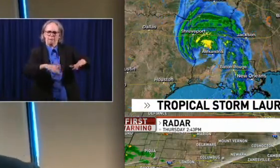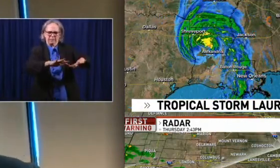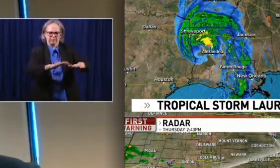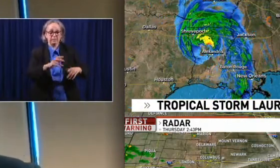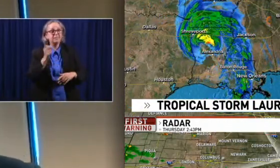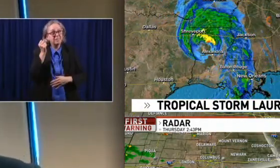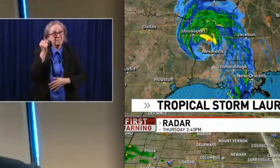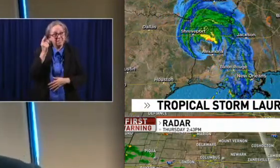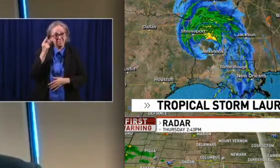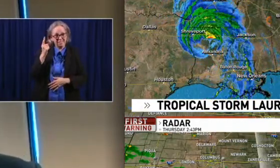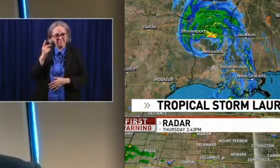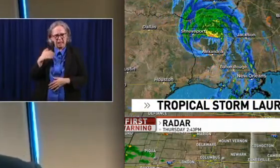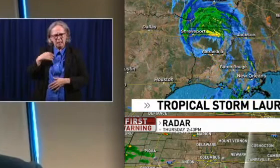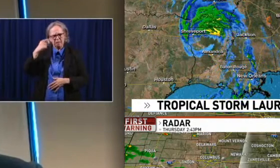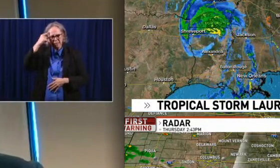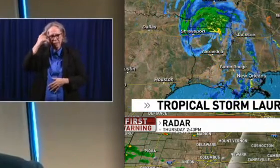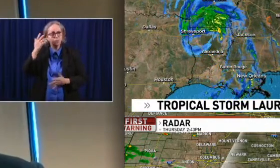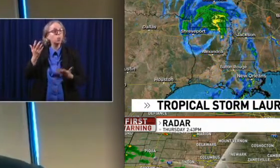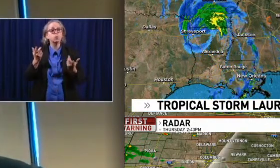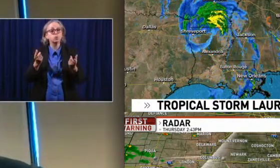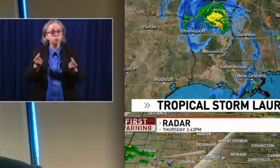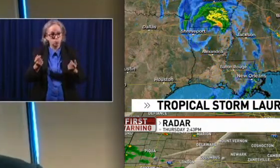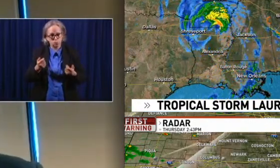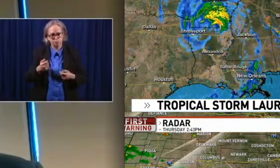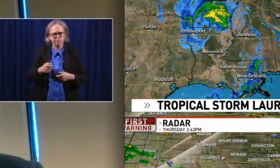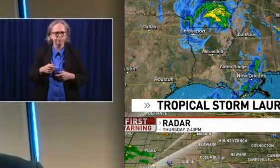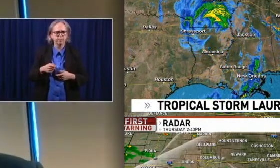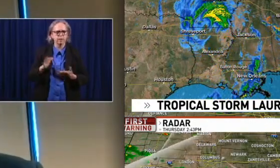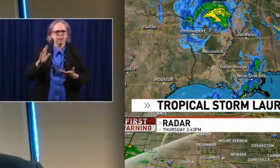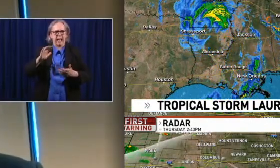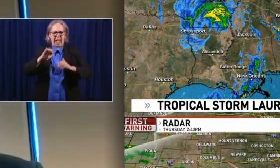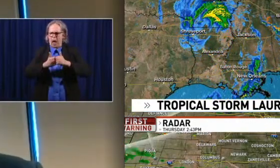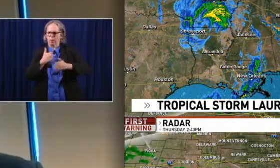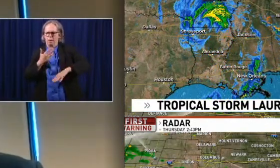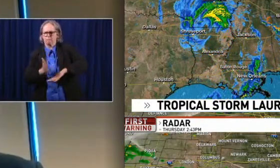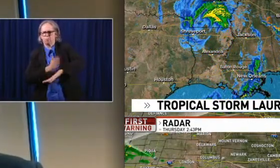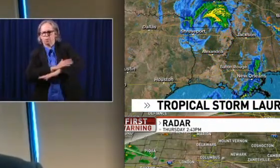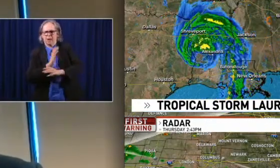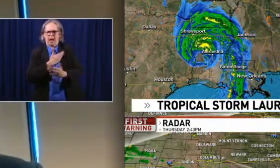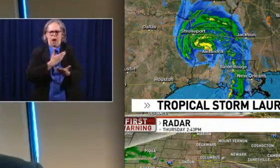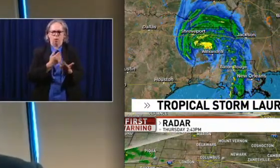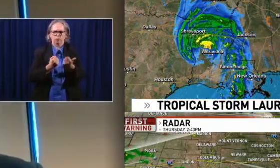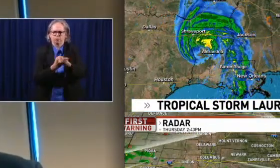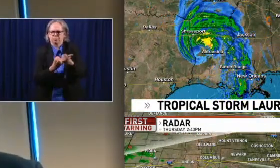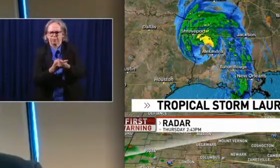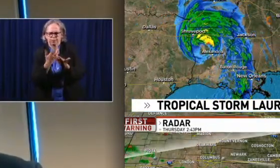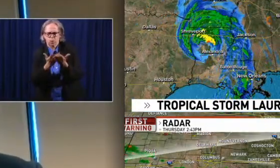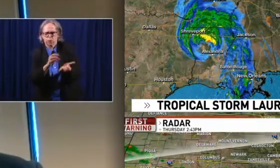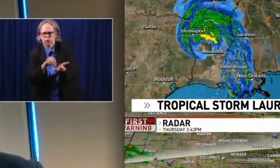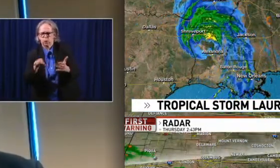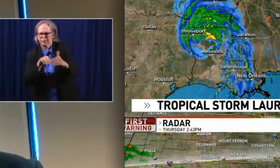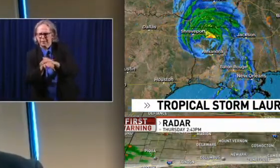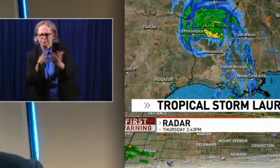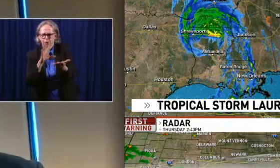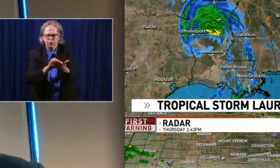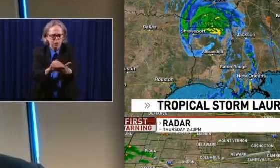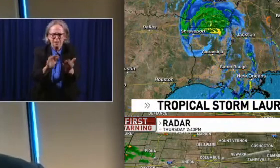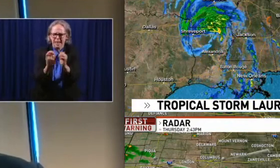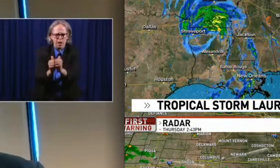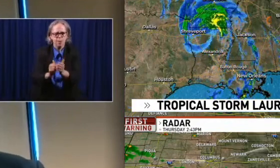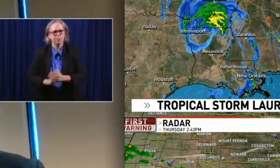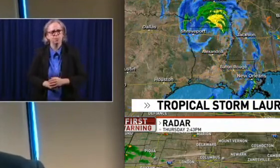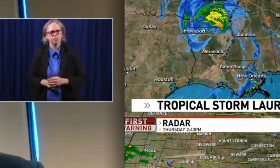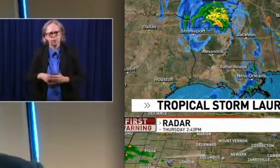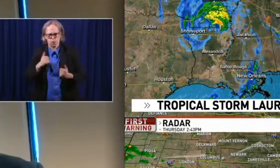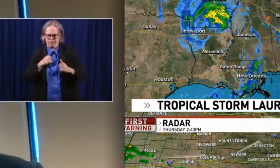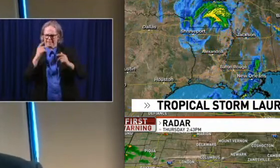really better job in two ways. Number one, if we can figure out ways that individuals can develop these